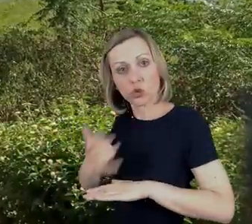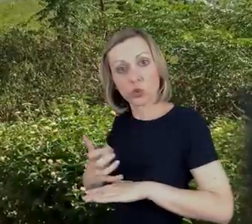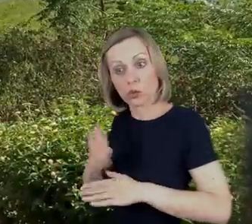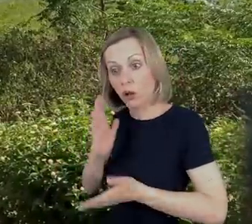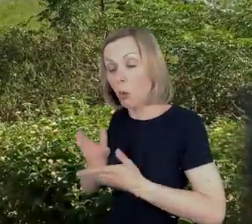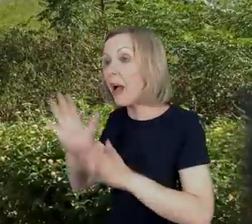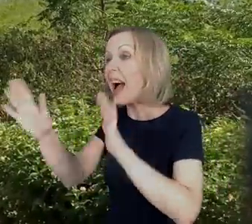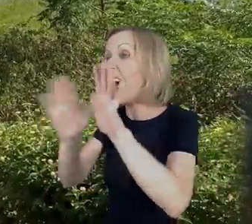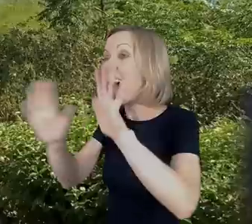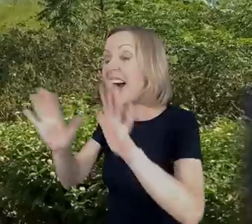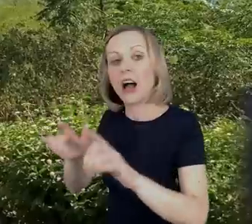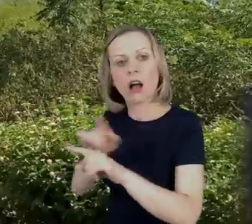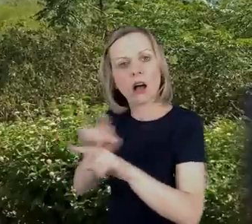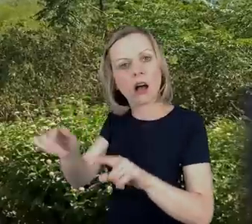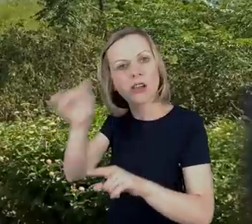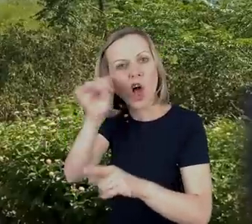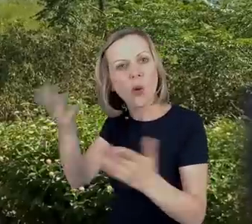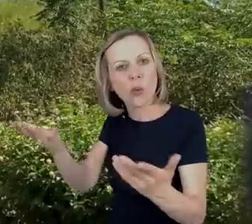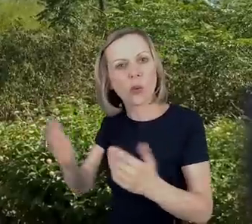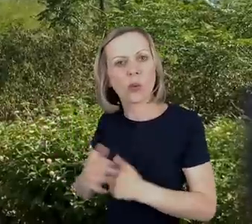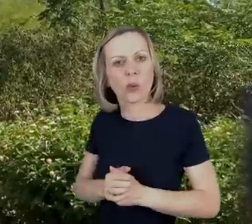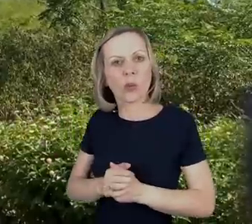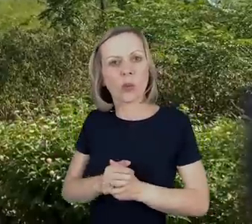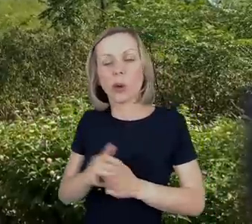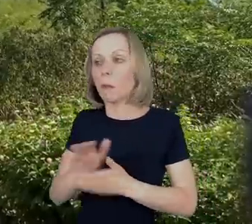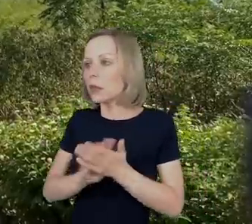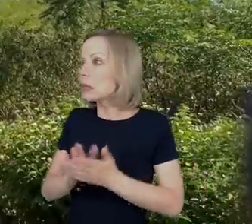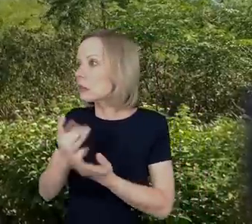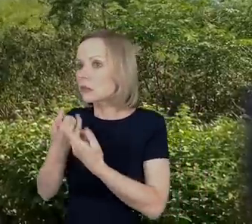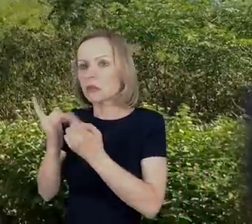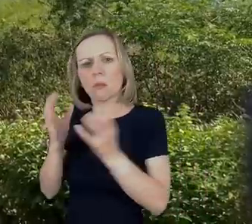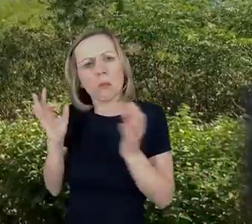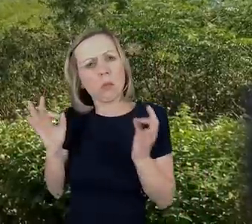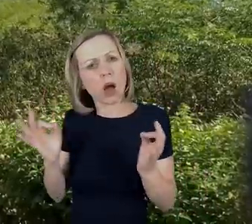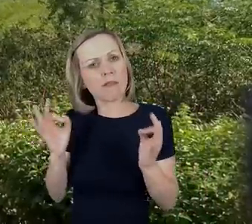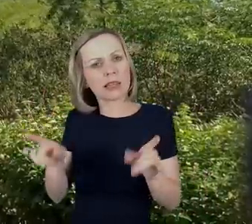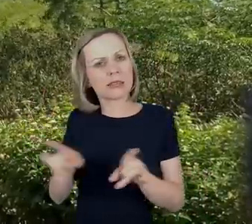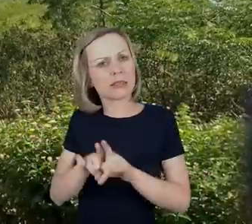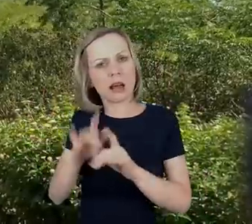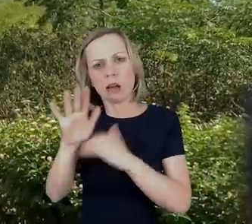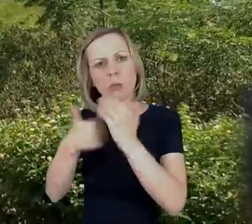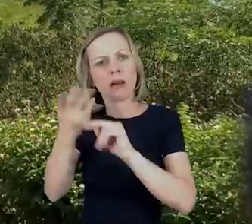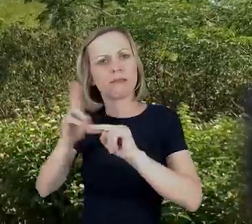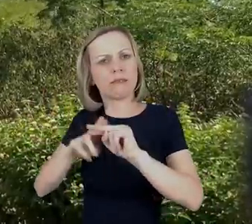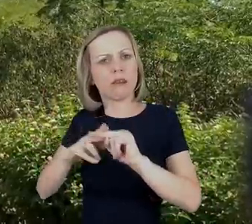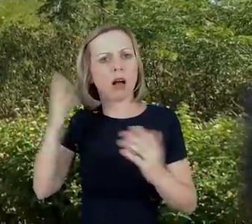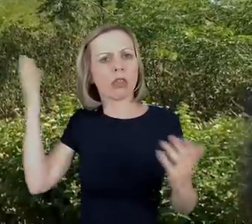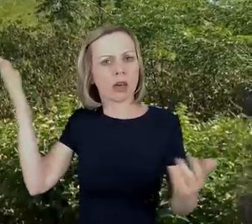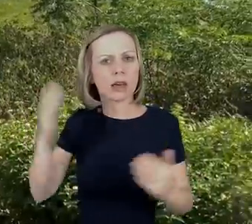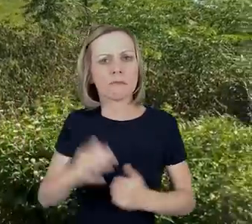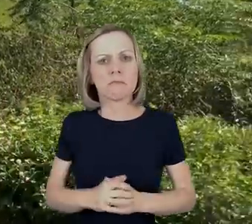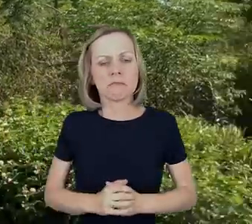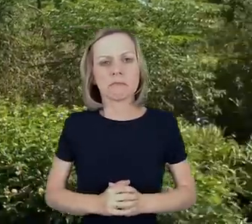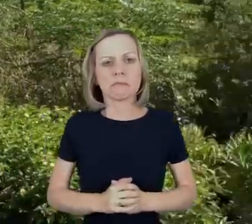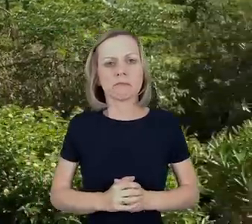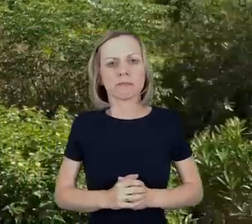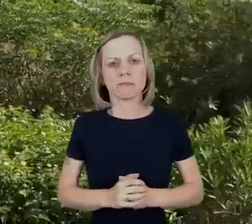same? Be perfect, therefore, as your heavenly Father is perfect.